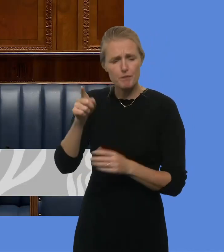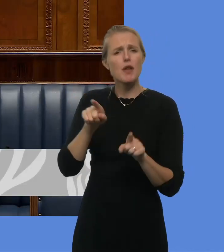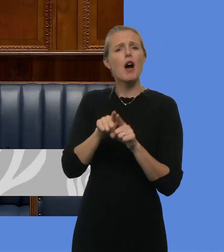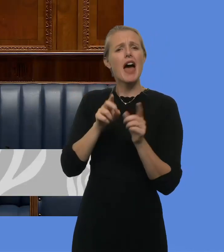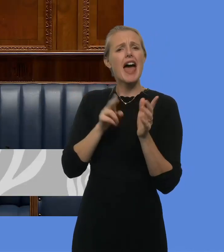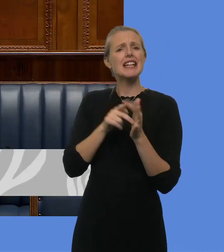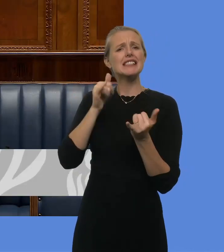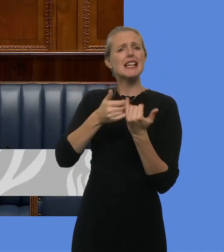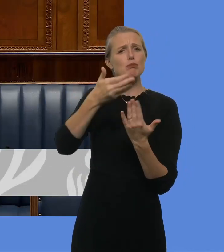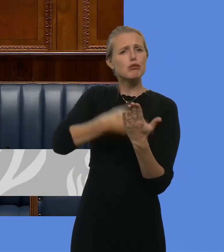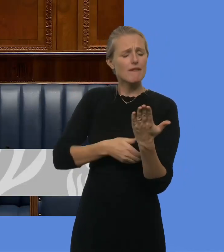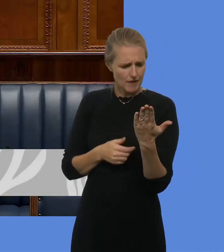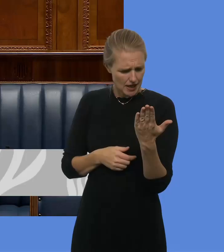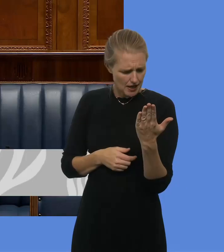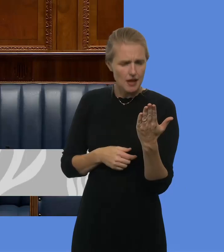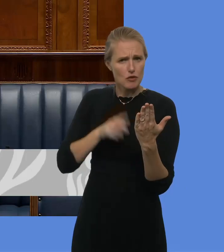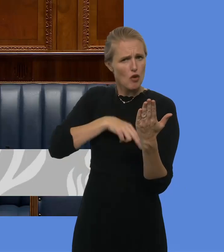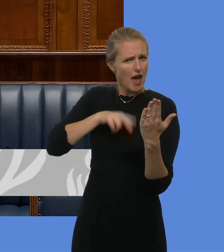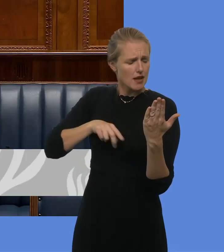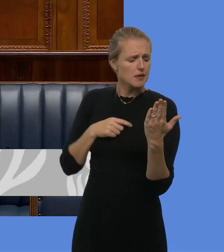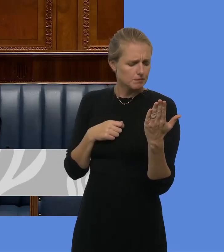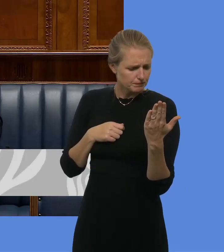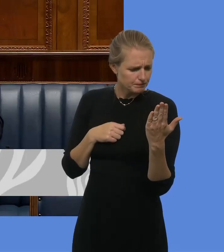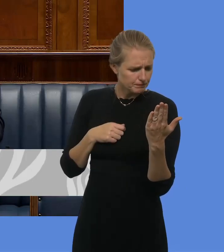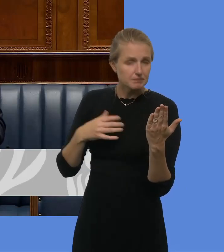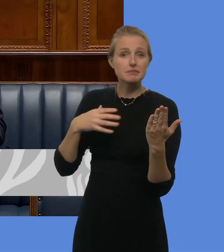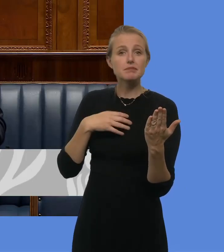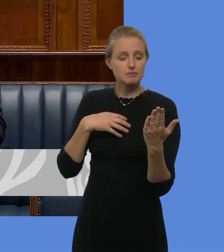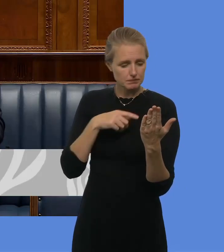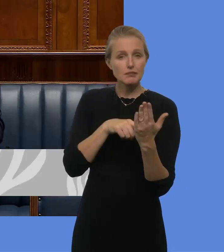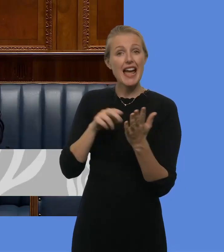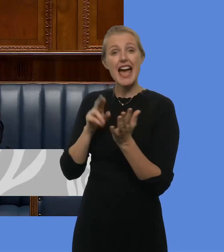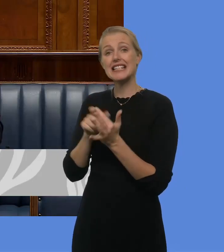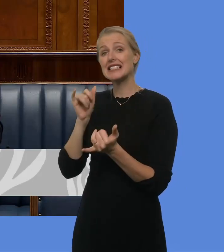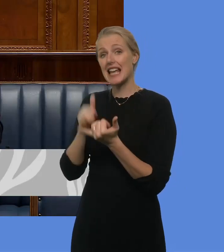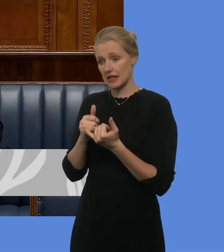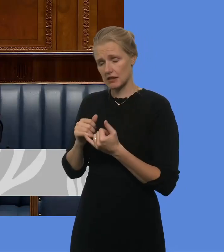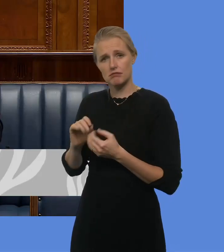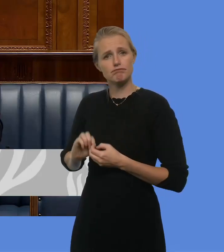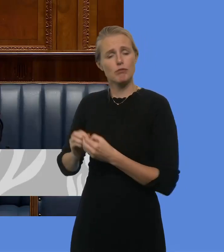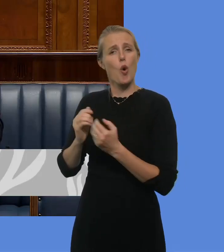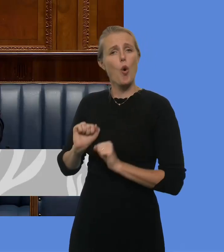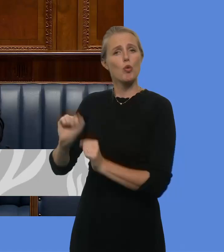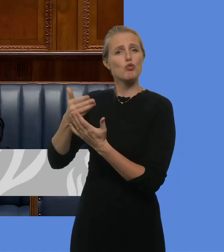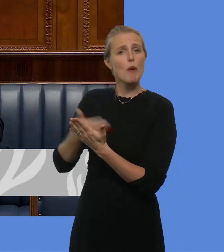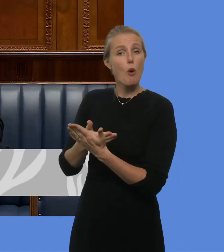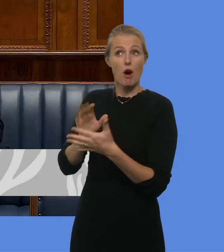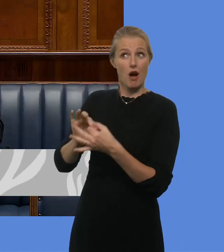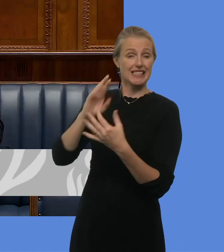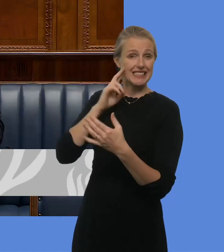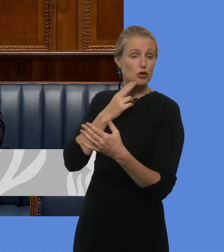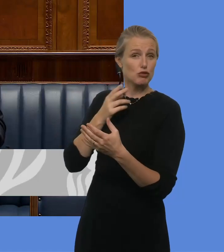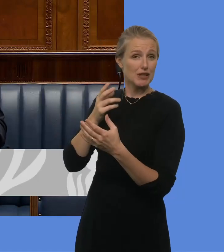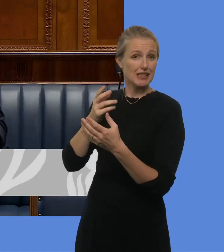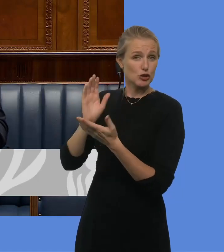to members in advance of this discussion, that they too are working on their own report on the sensory service, and I'm sure the Education Committee